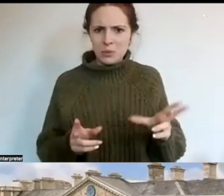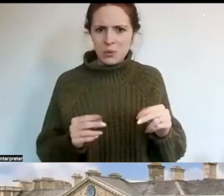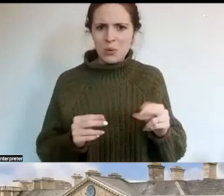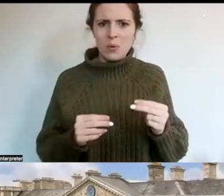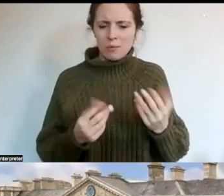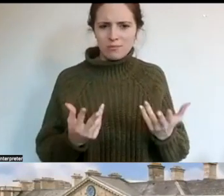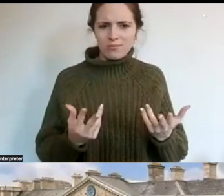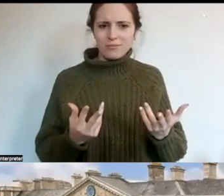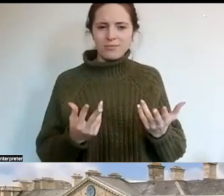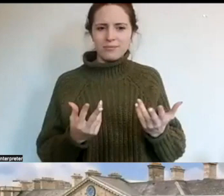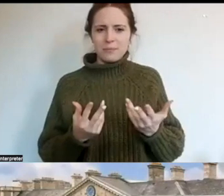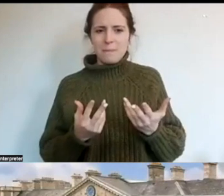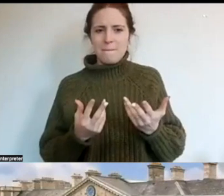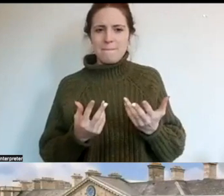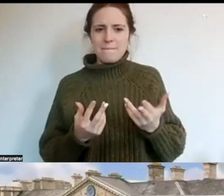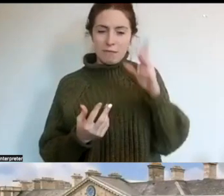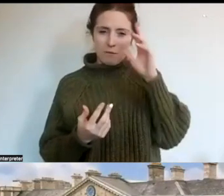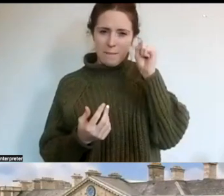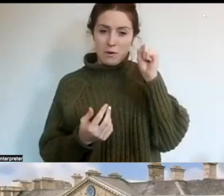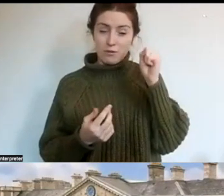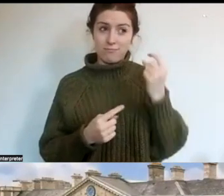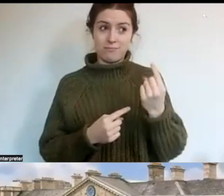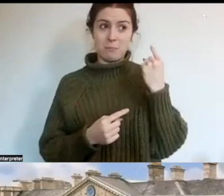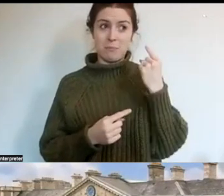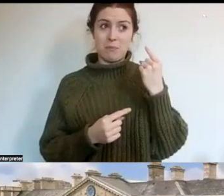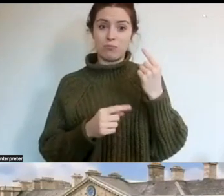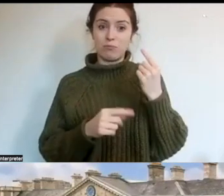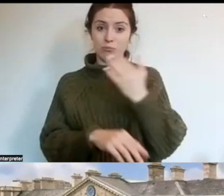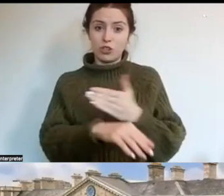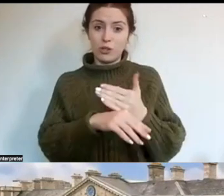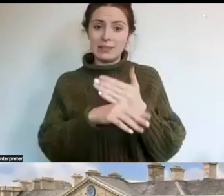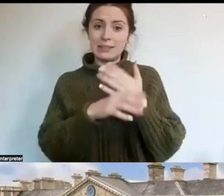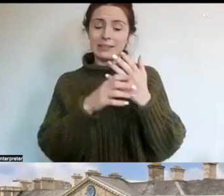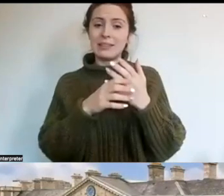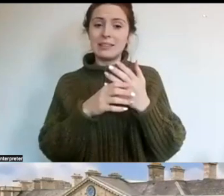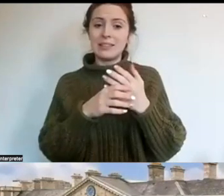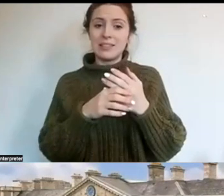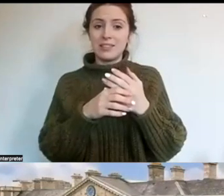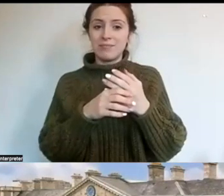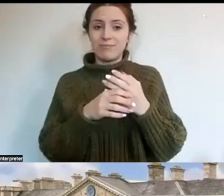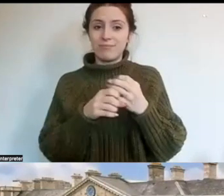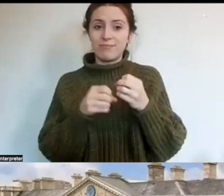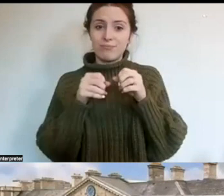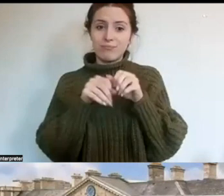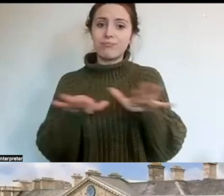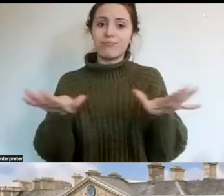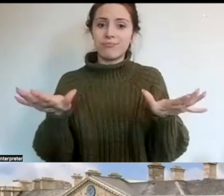that. I remember when we started the work of decongregation in the past,